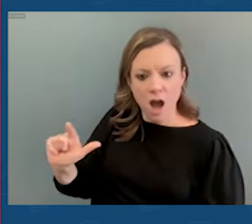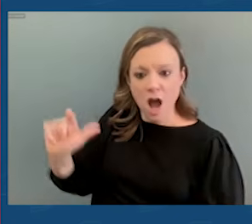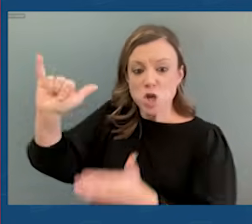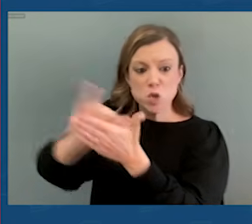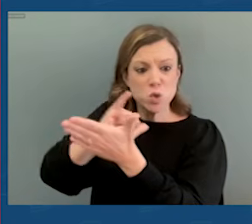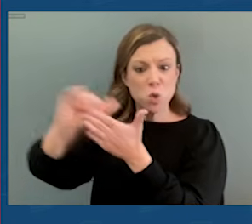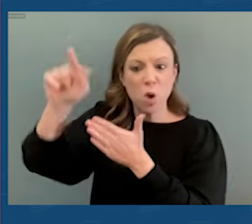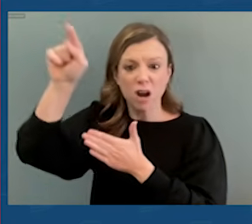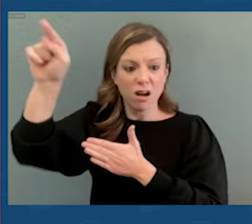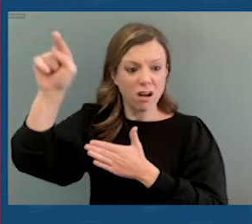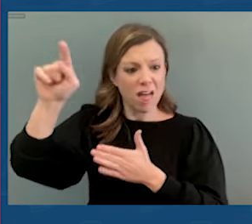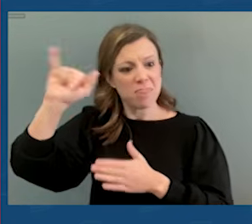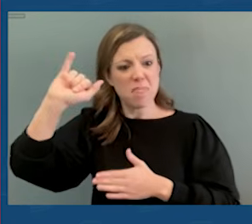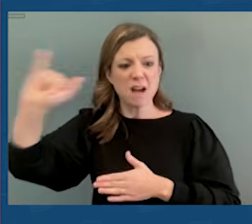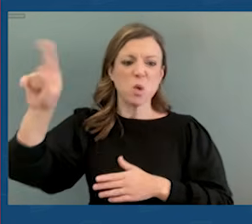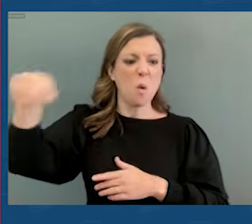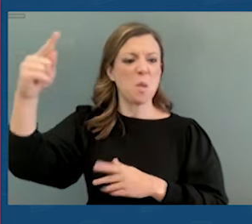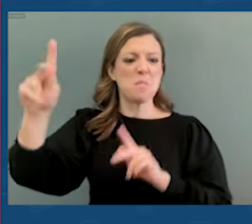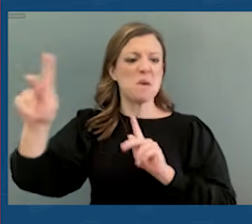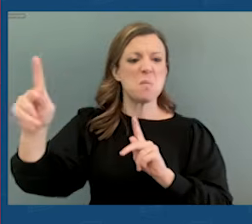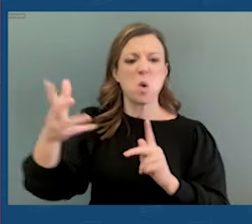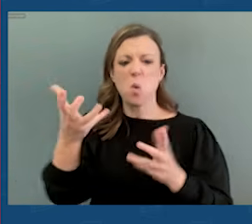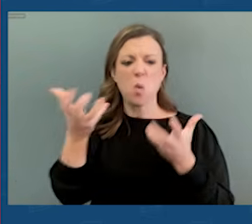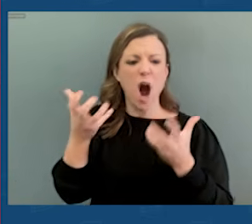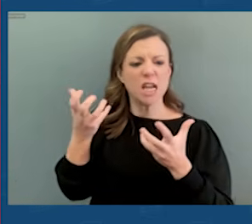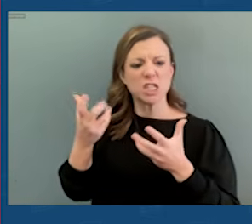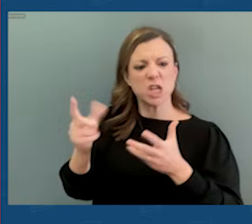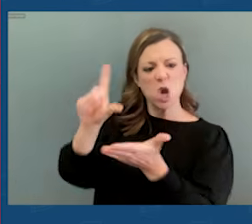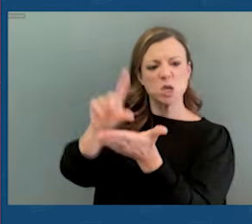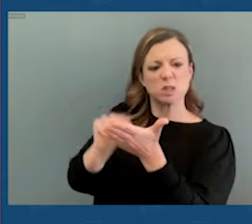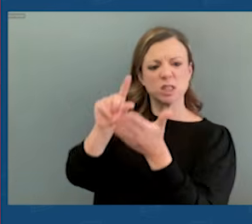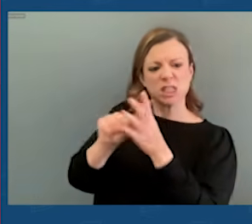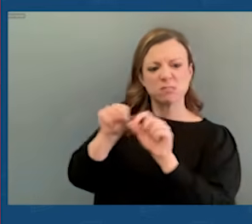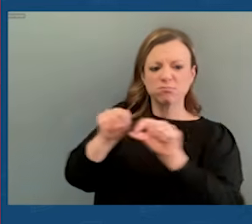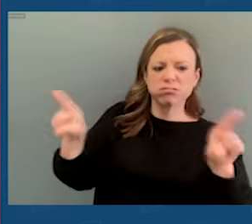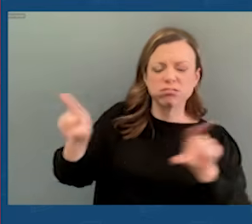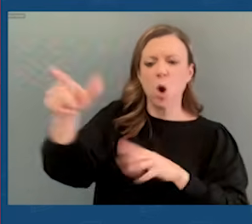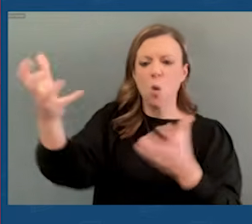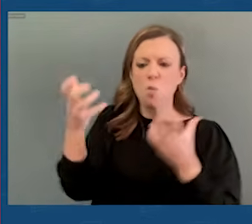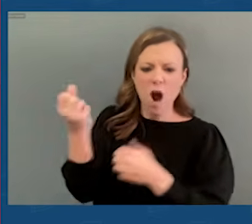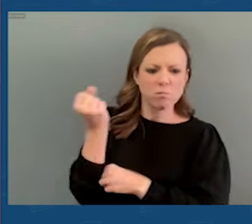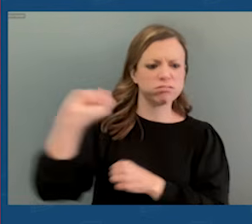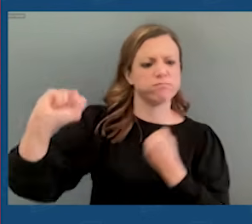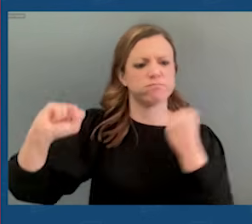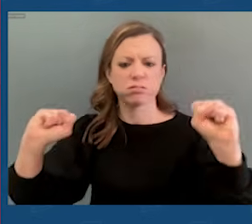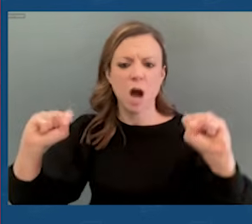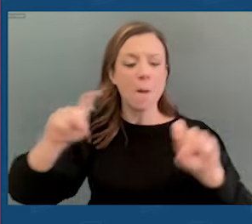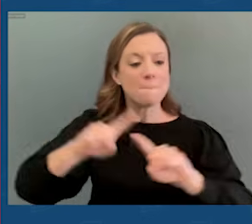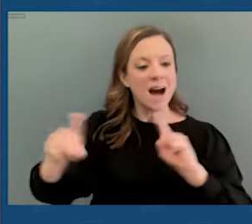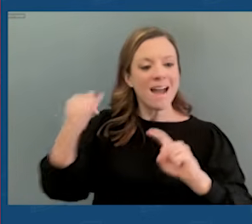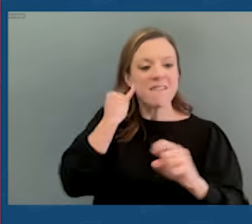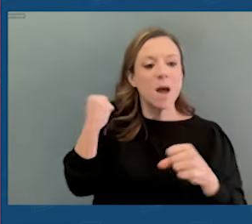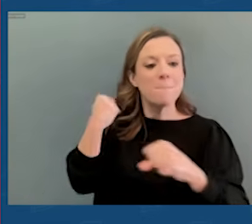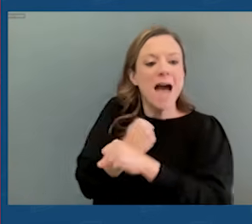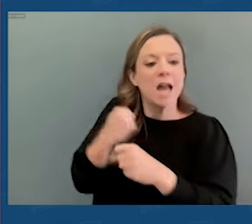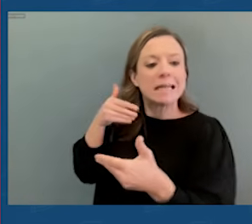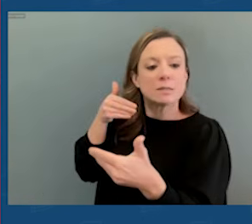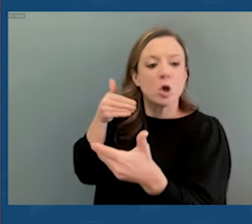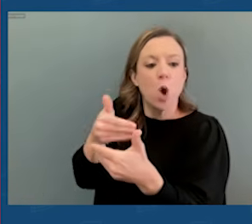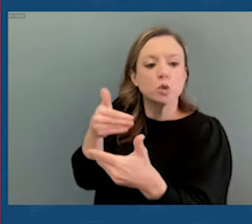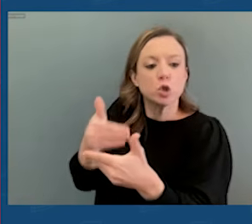up to publicity seekers and rabble-rousers, he concluded, quote, you see, there's a distinction when the battle gets nearer to home, end